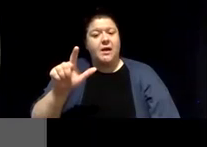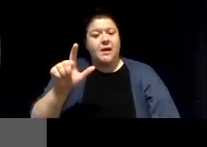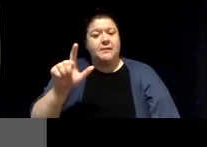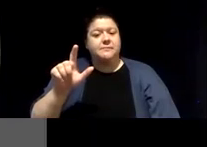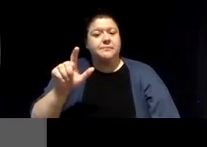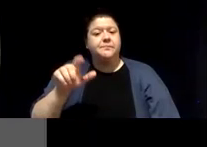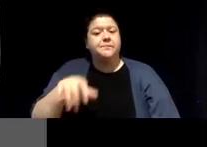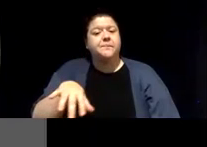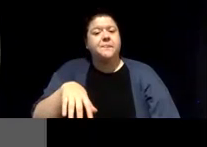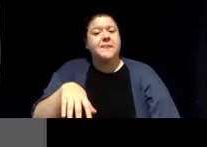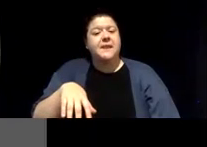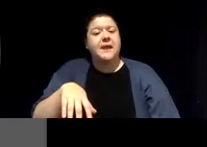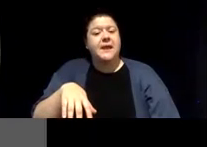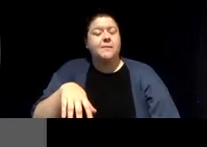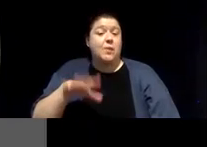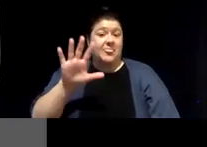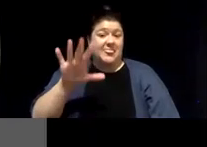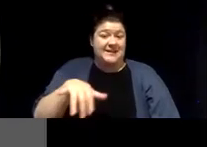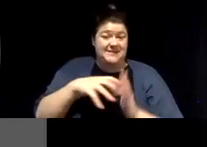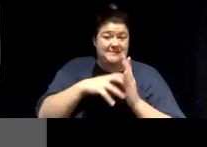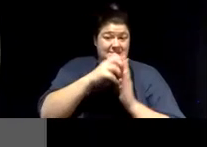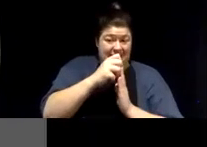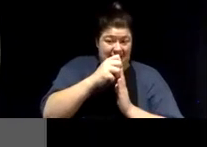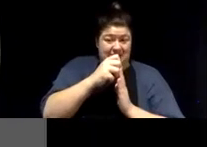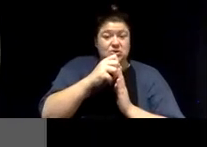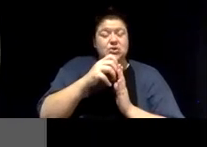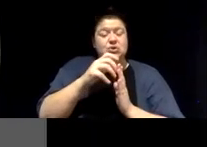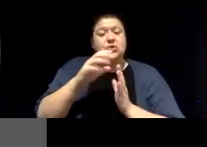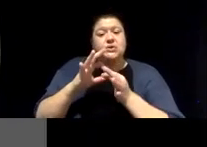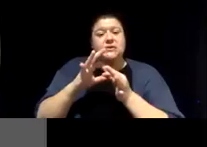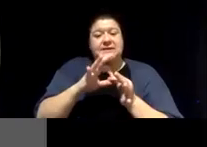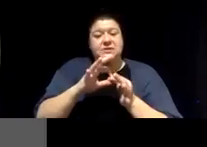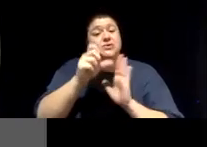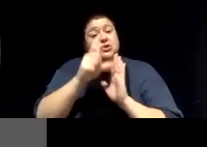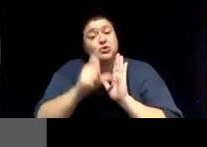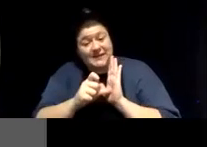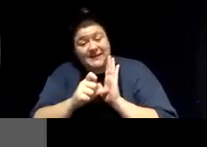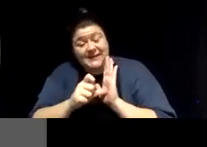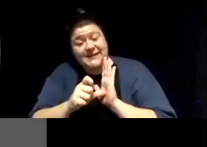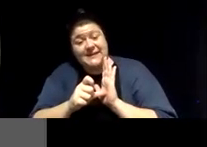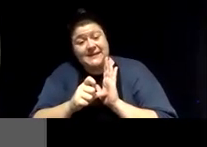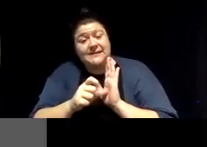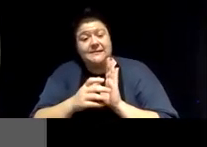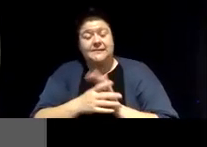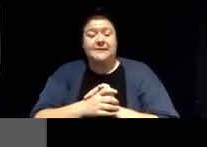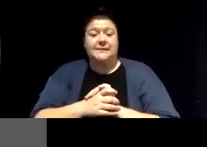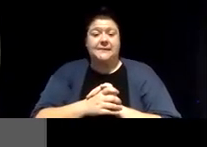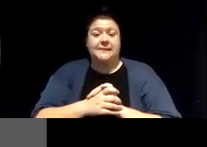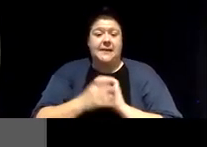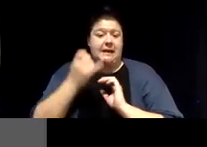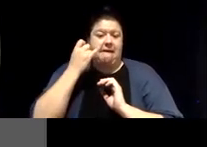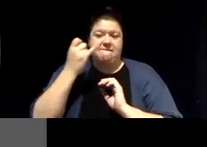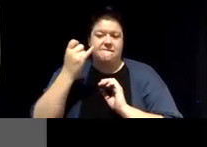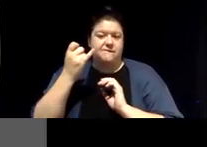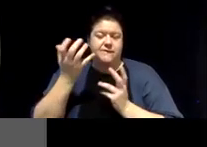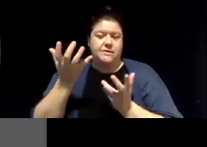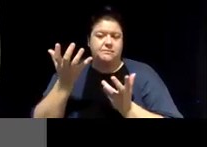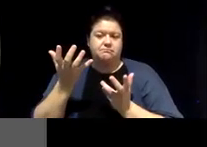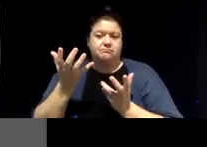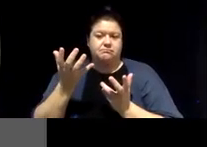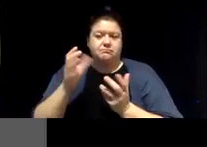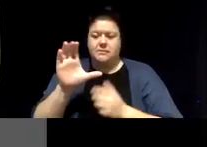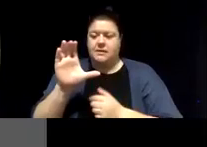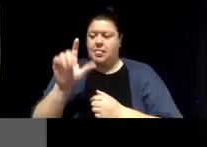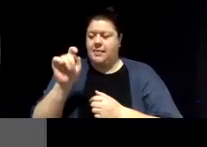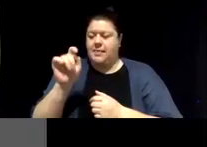cancer. There's oral and maxillofacial surgeries, like, you know, if there's a cleft palate